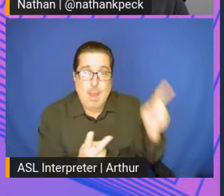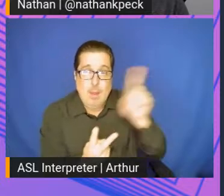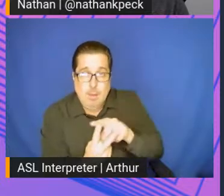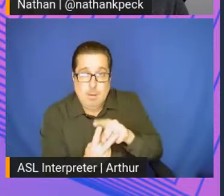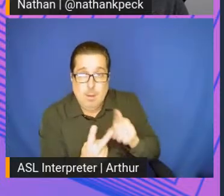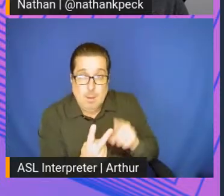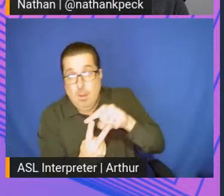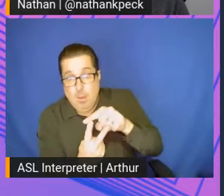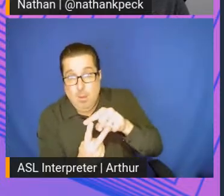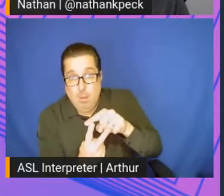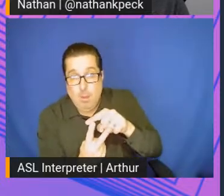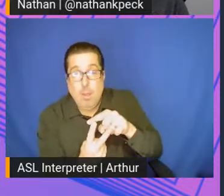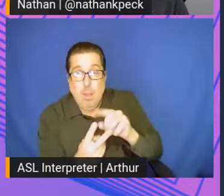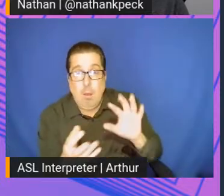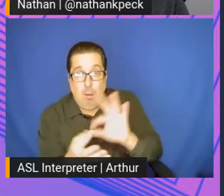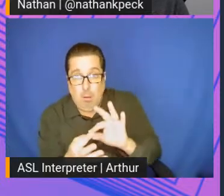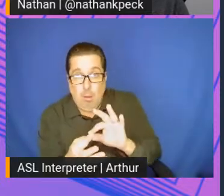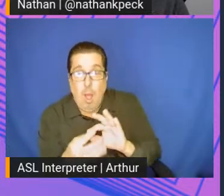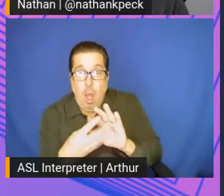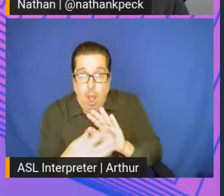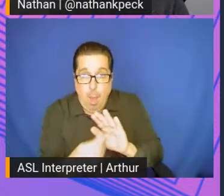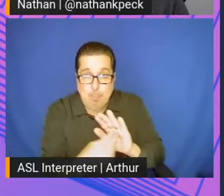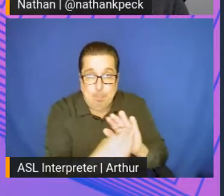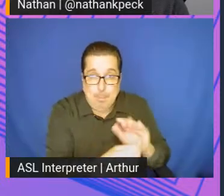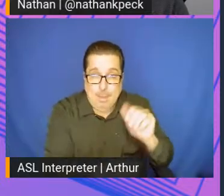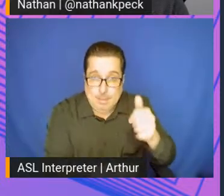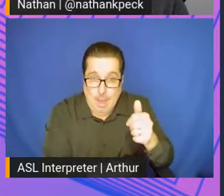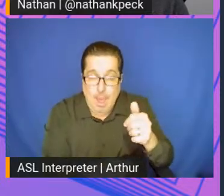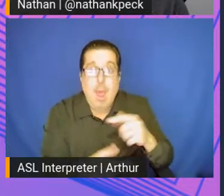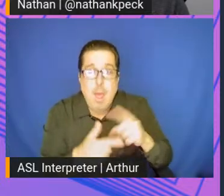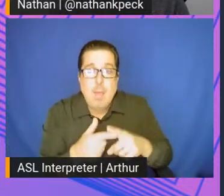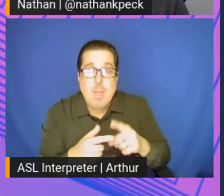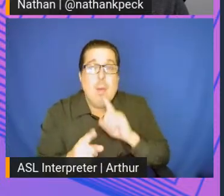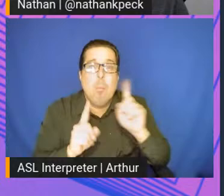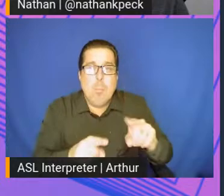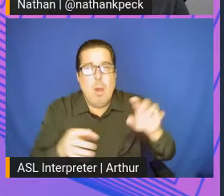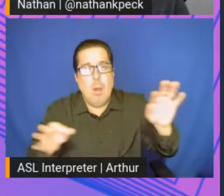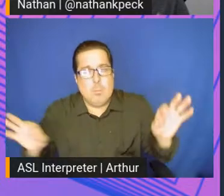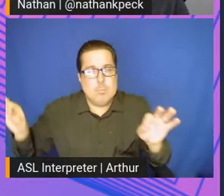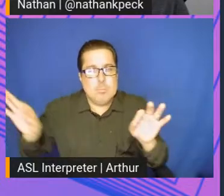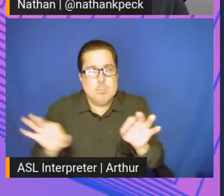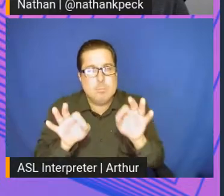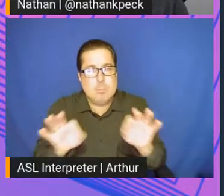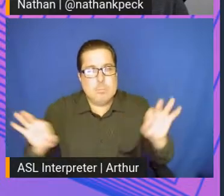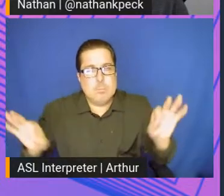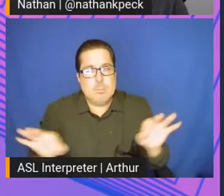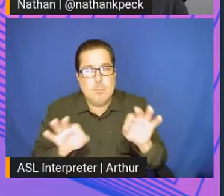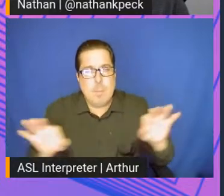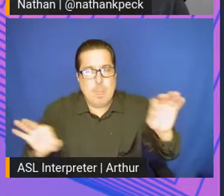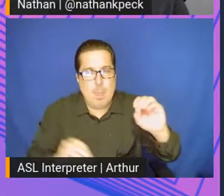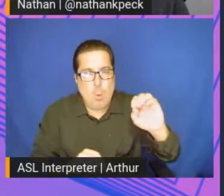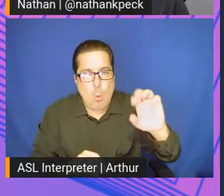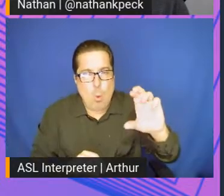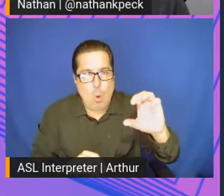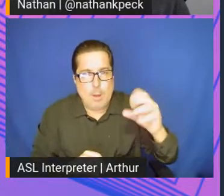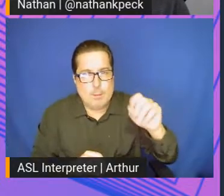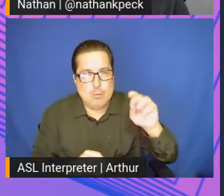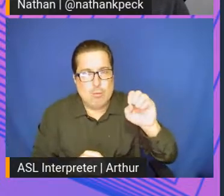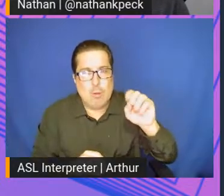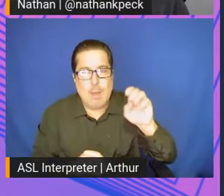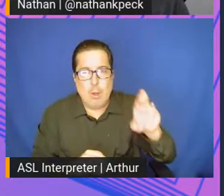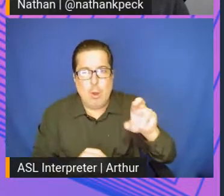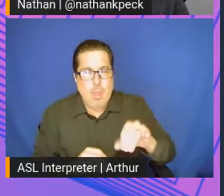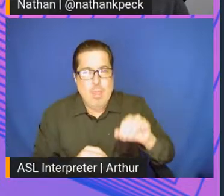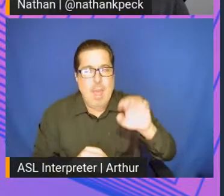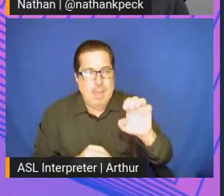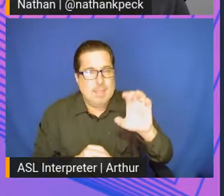AWS Fargate talks back to the orchestrator to tell the orchestrator, Amazon ECS, metrics about the application. And